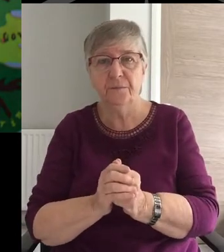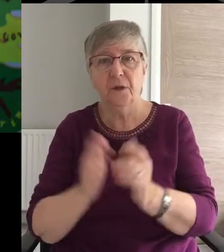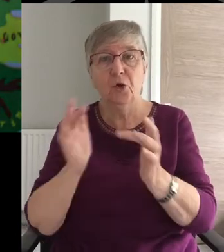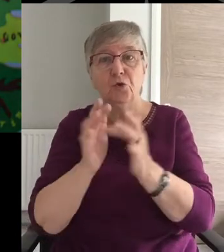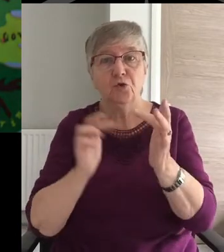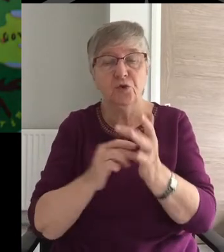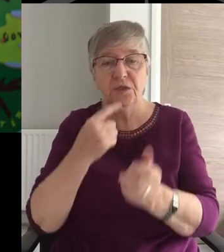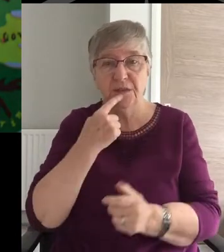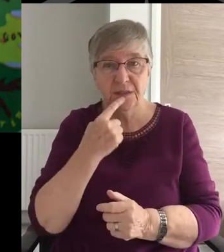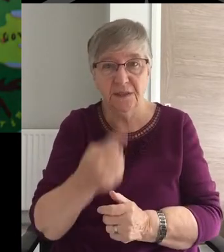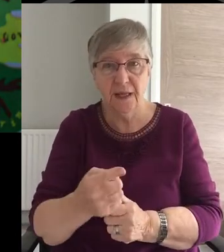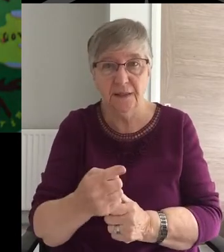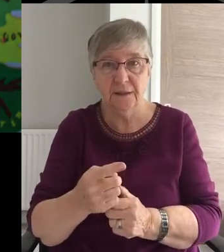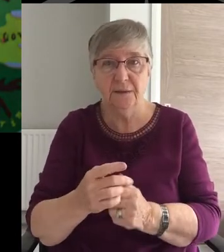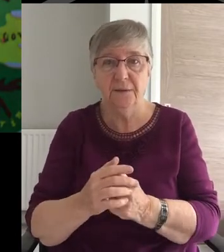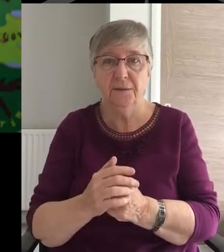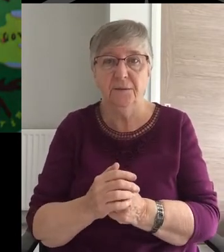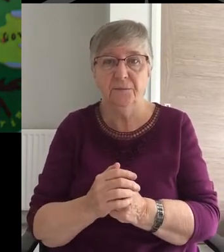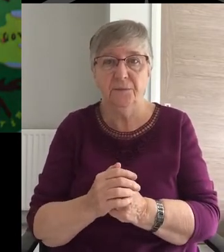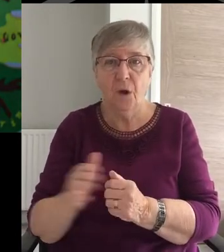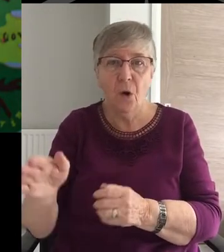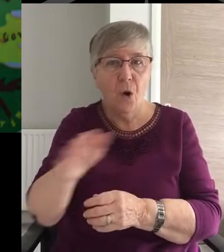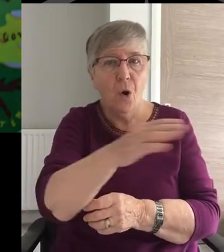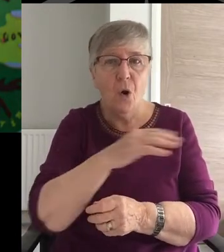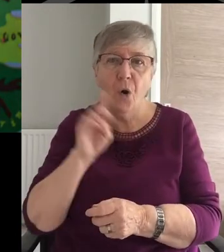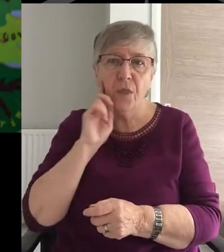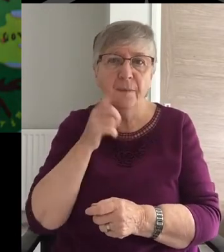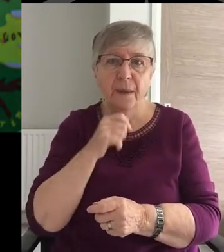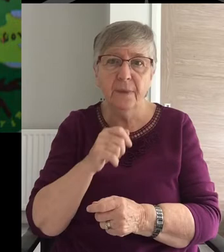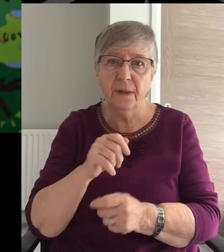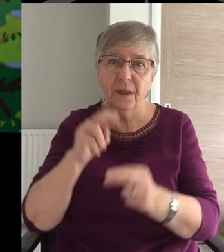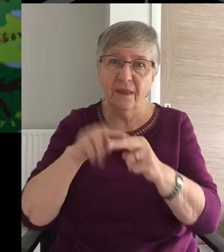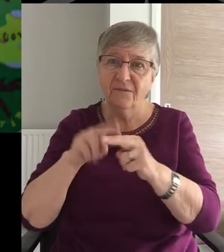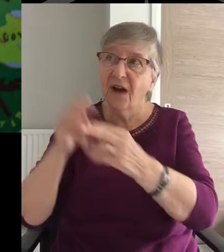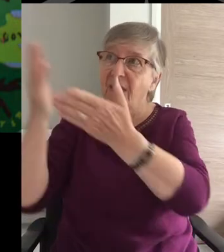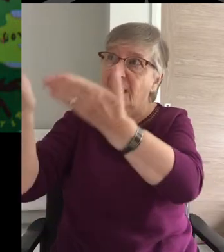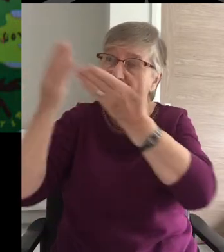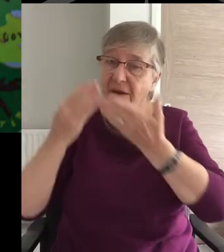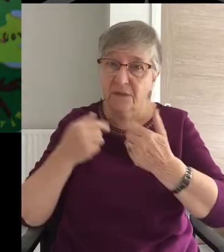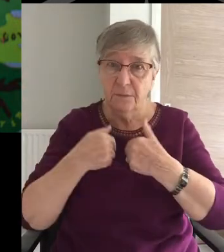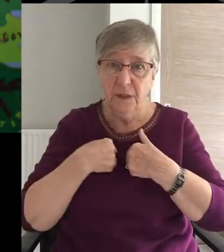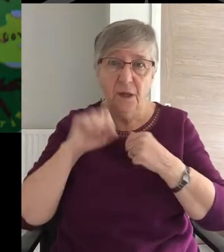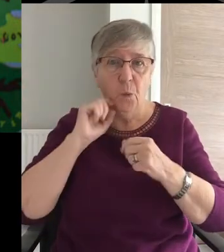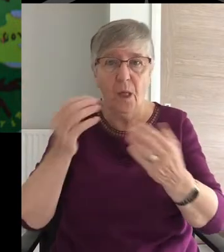Jesus said, "All those the Father gives me will come to me,